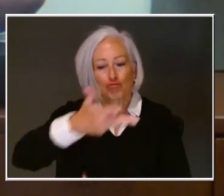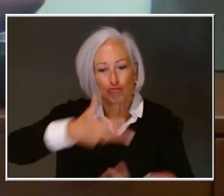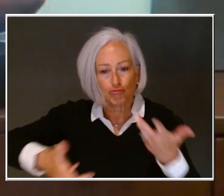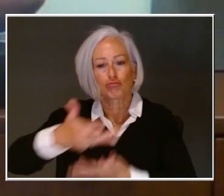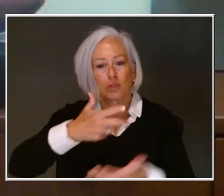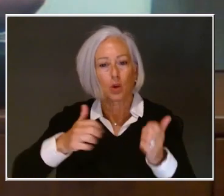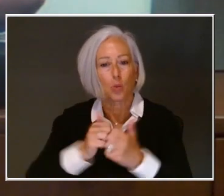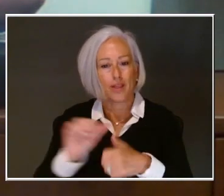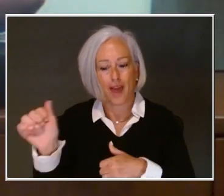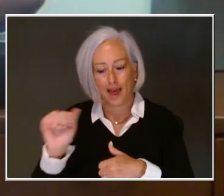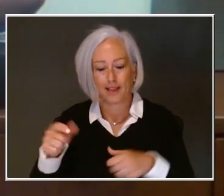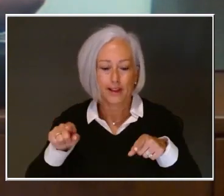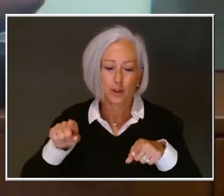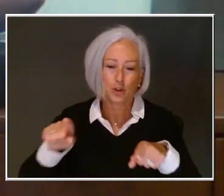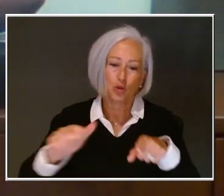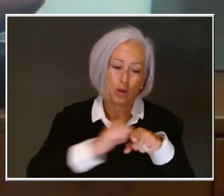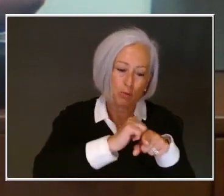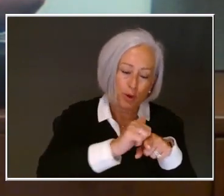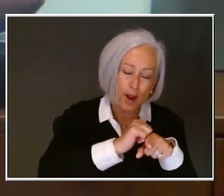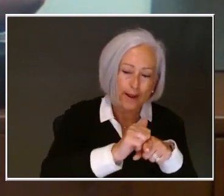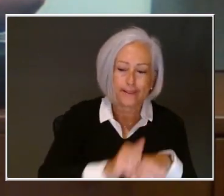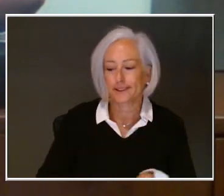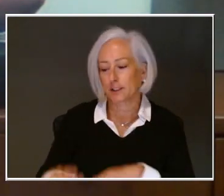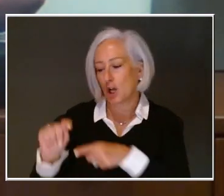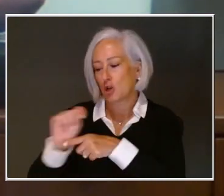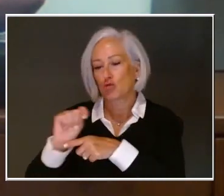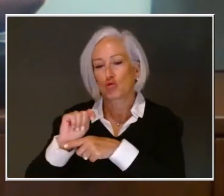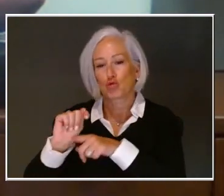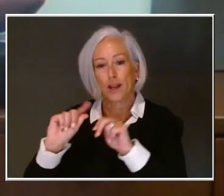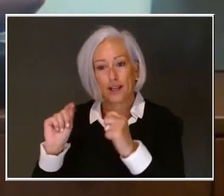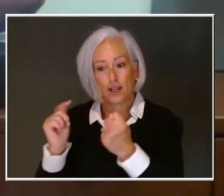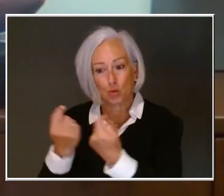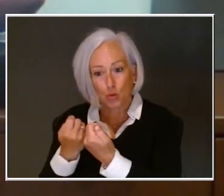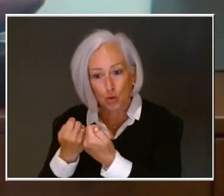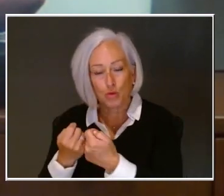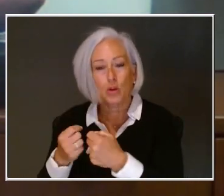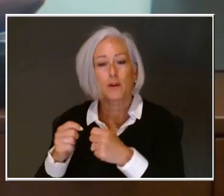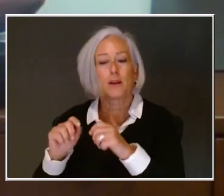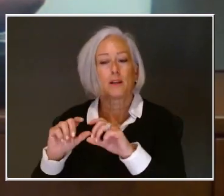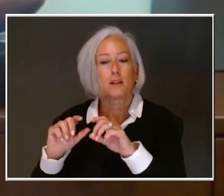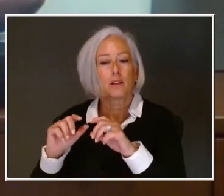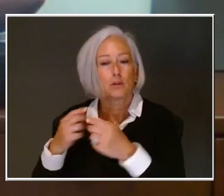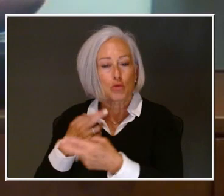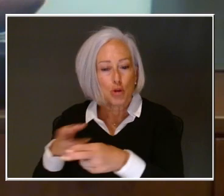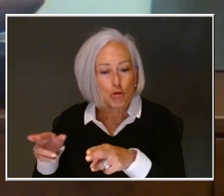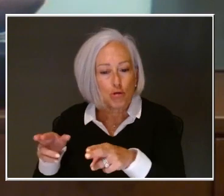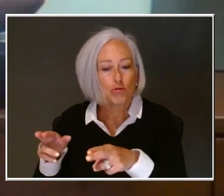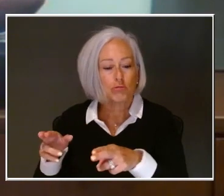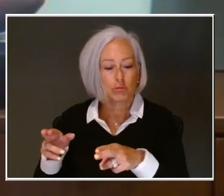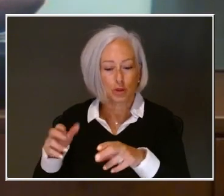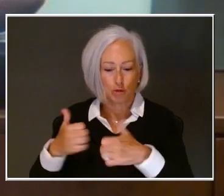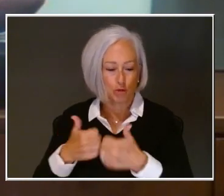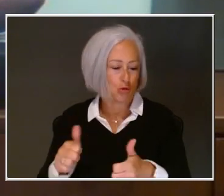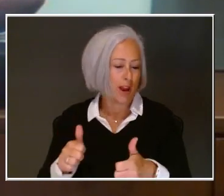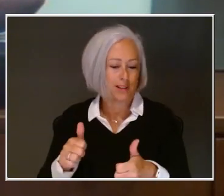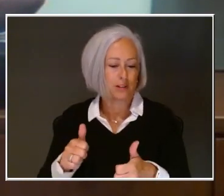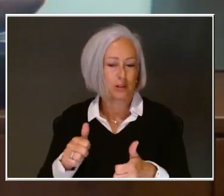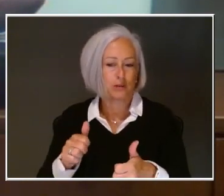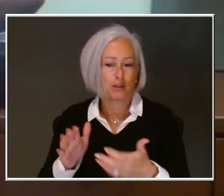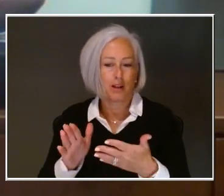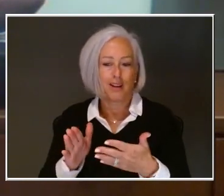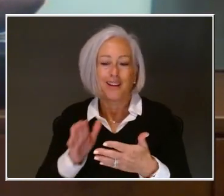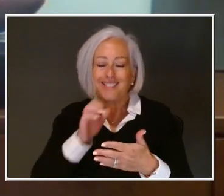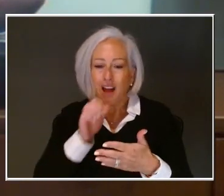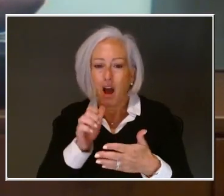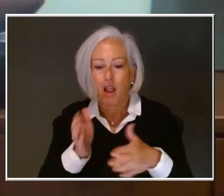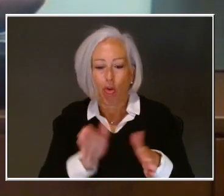at practice and in the training room, and again, sort of trying to break that stigma that we all talk about. We have a